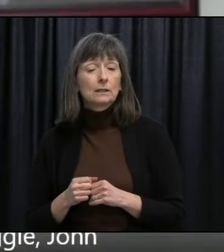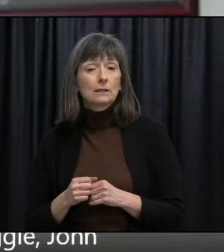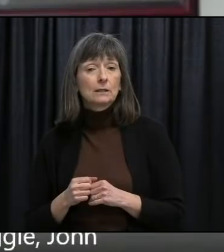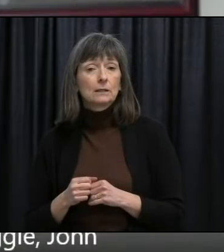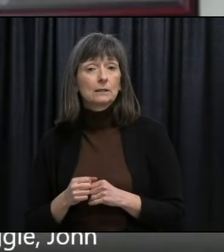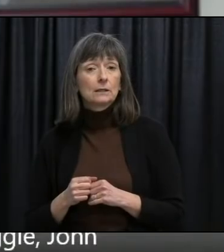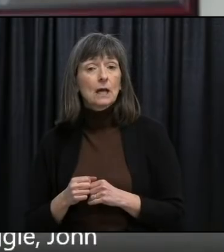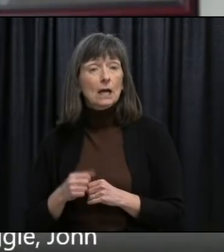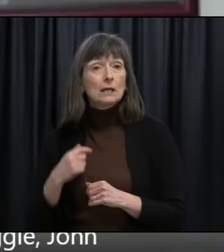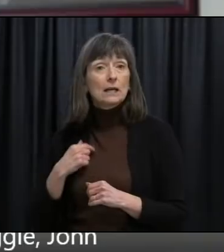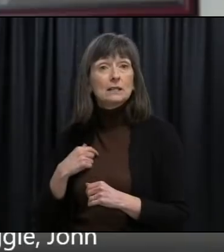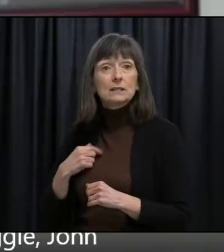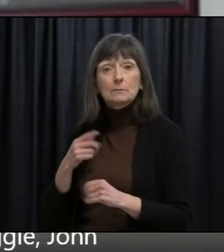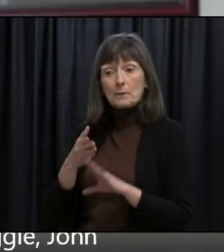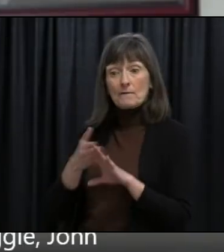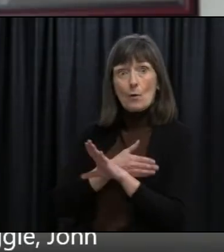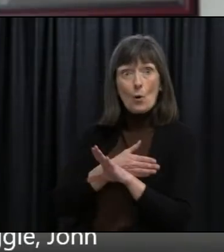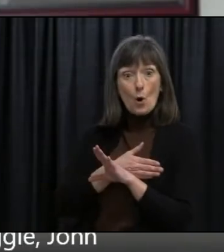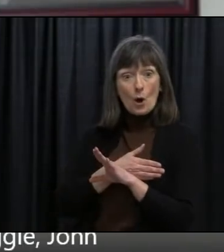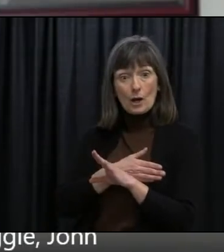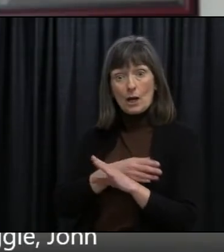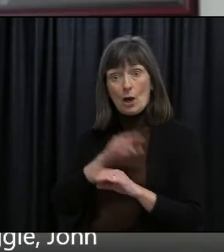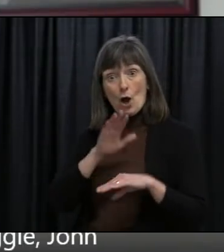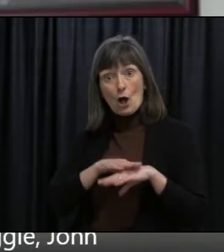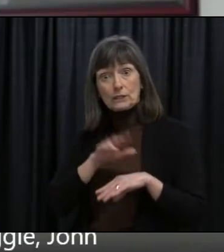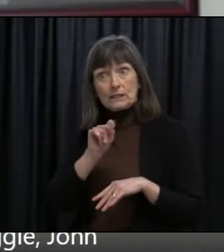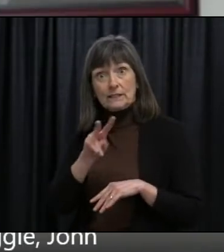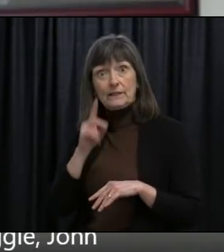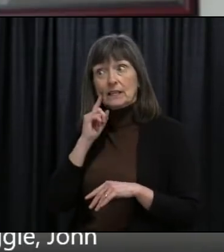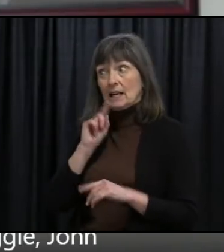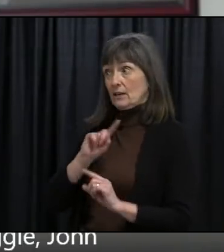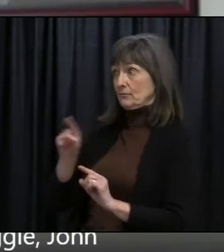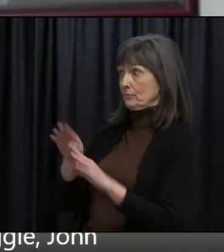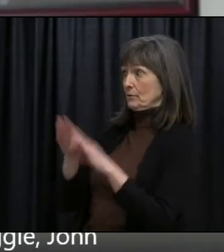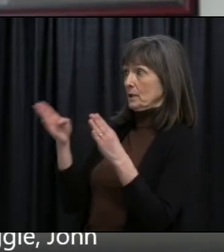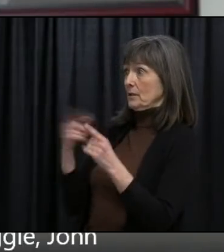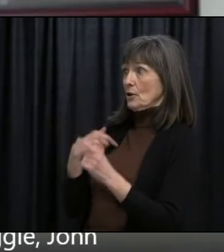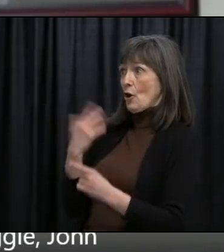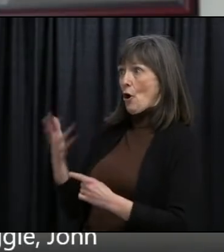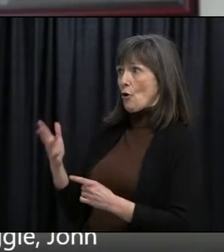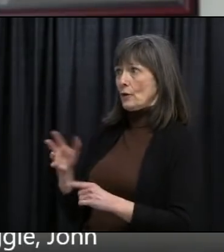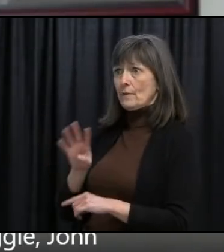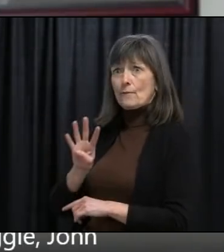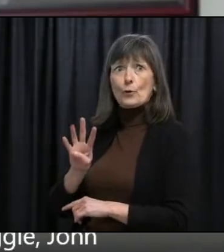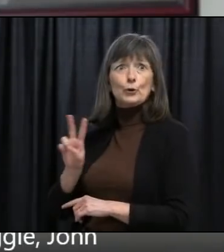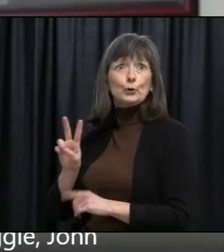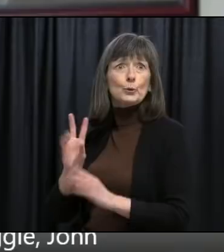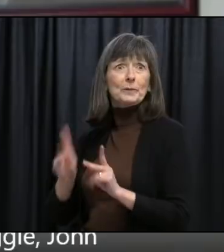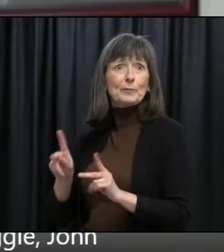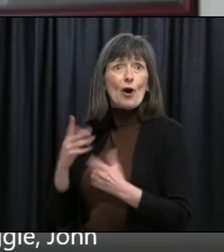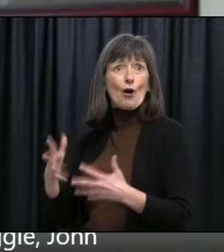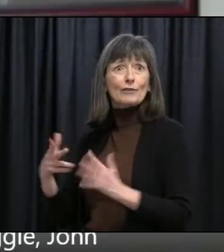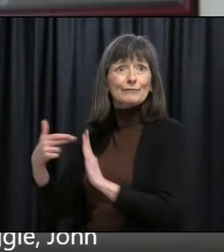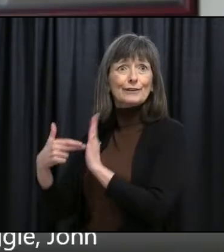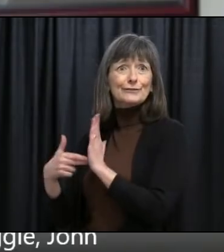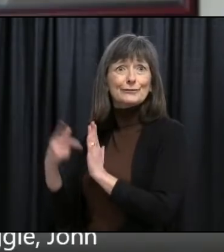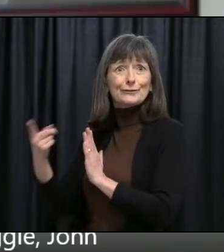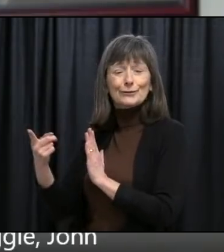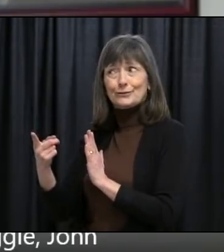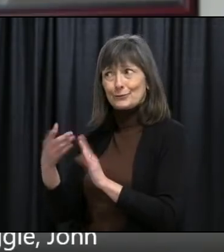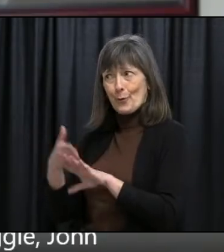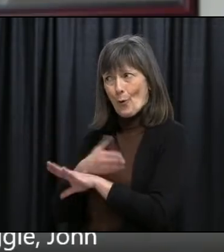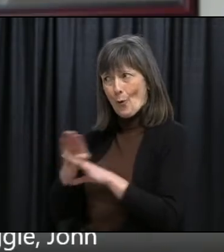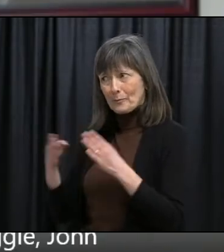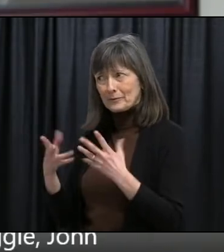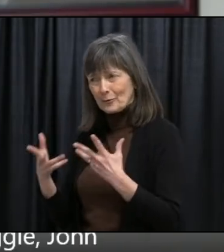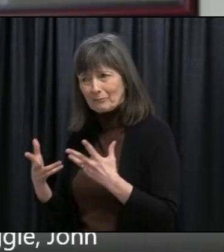I went on the air, and in actual fact, there were already 2 people registered at just before 2 o'clock. So I'm not quite sure what's